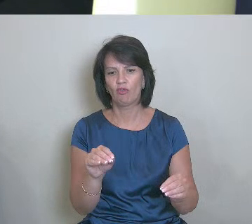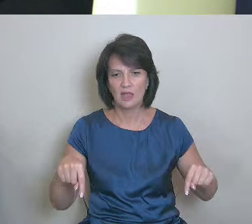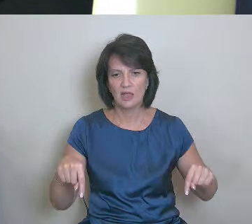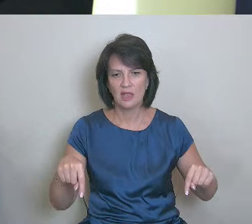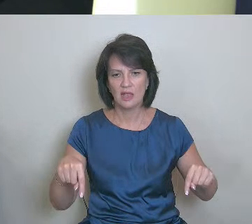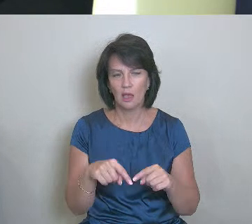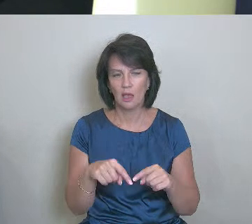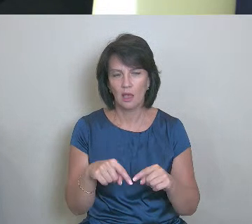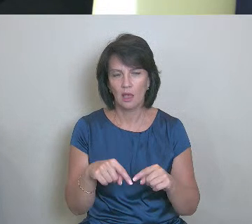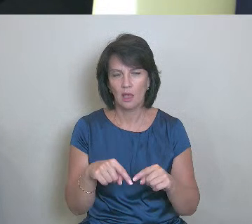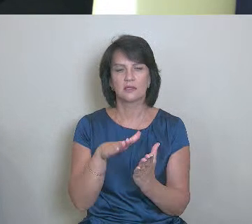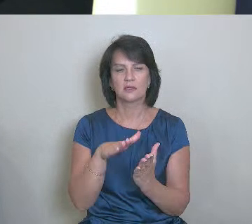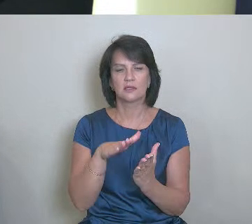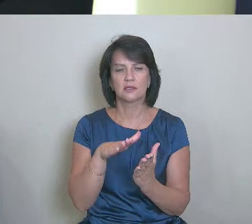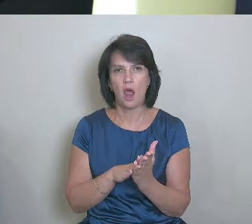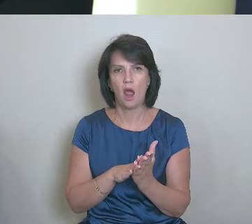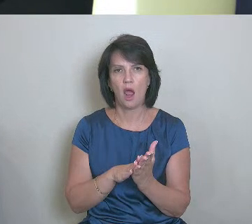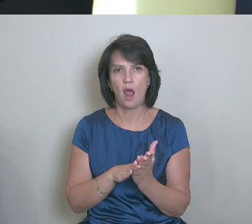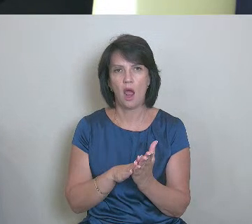of the